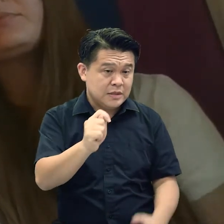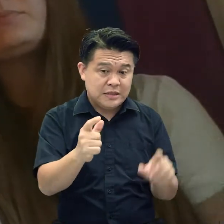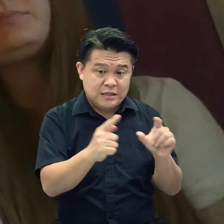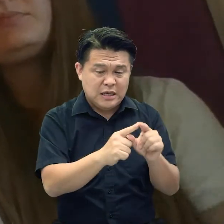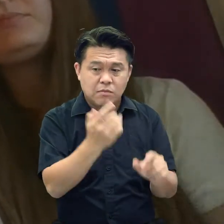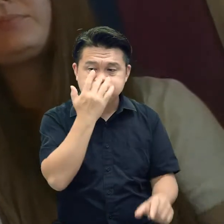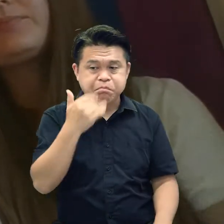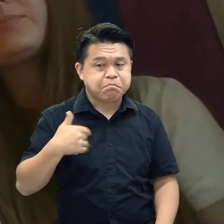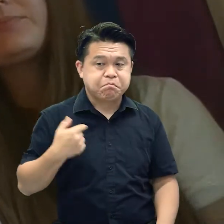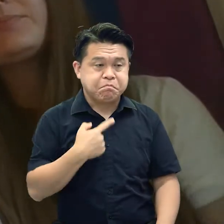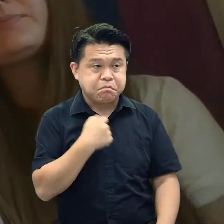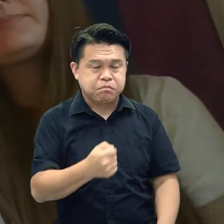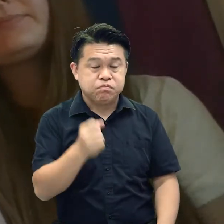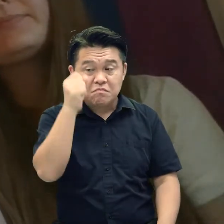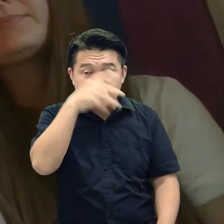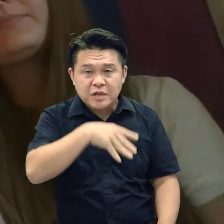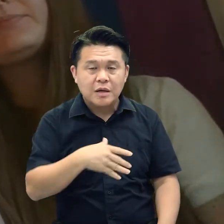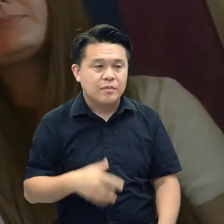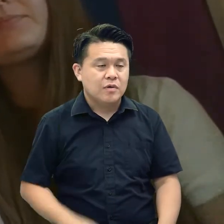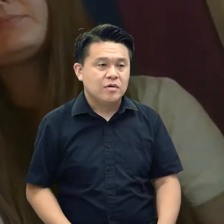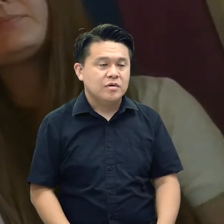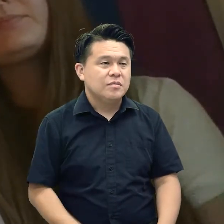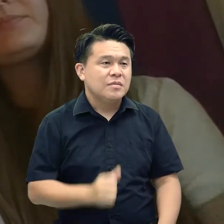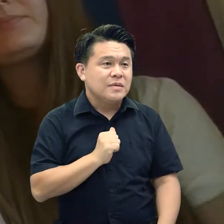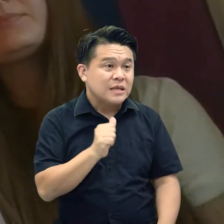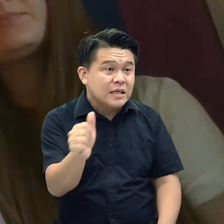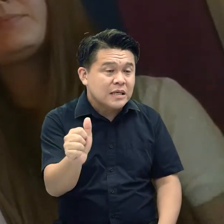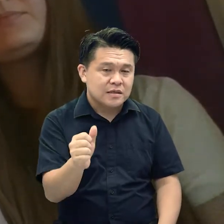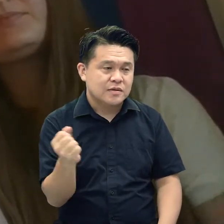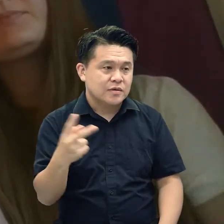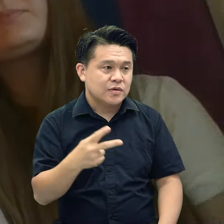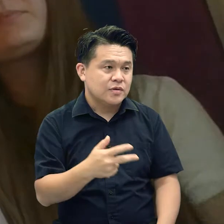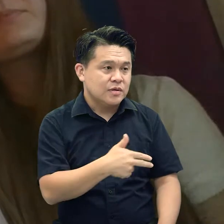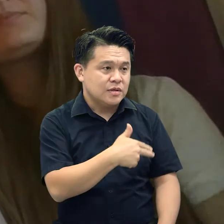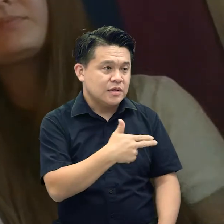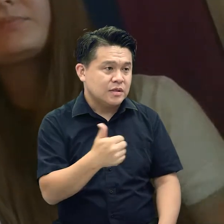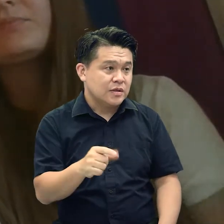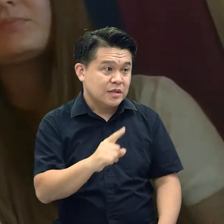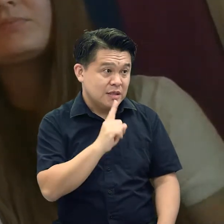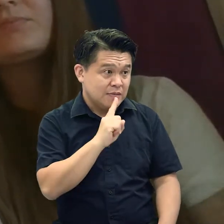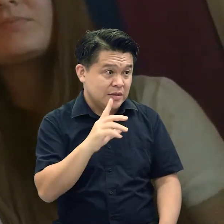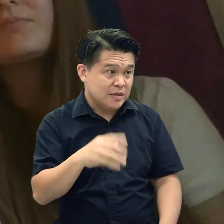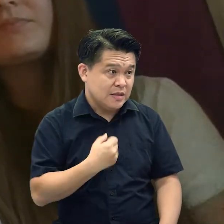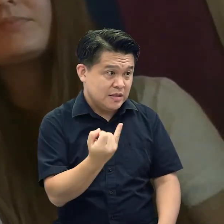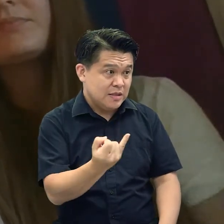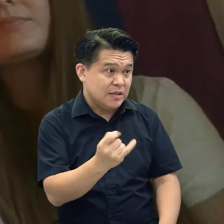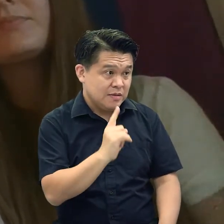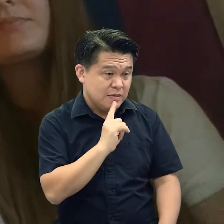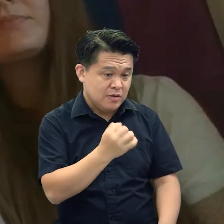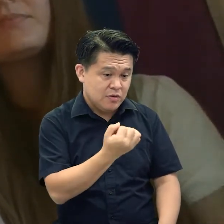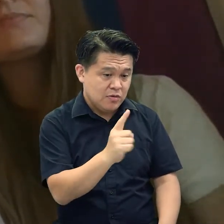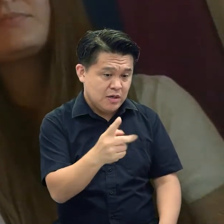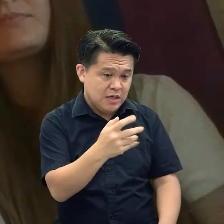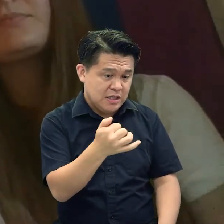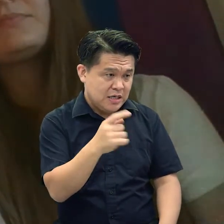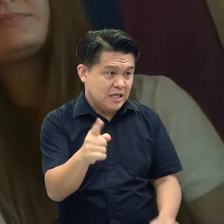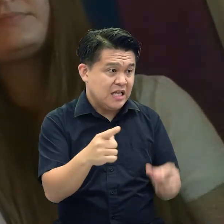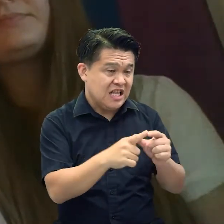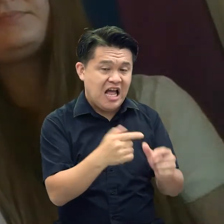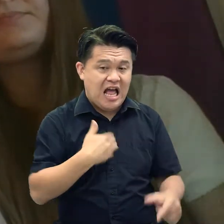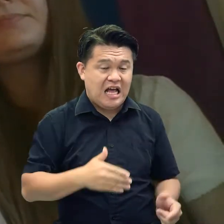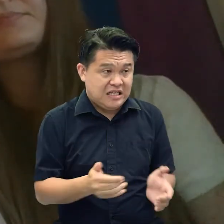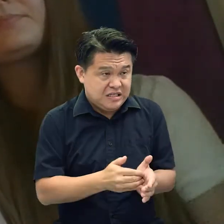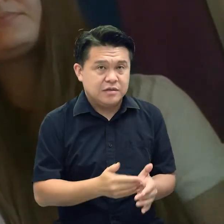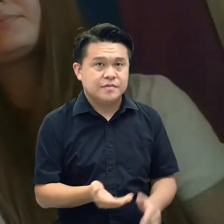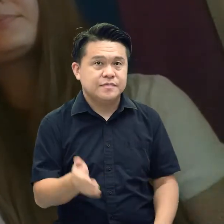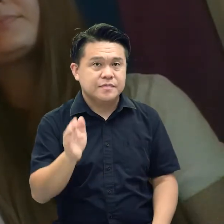was just being horrified all the time. Or what if people know? Or I didn't even think about that there is a term of LGBT